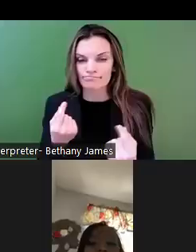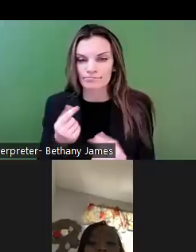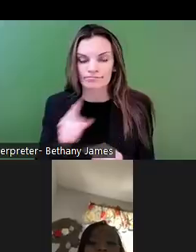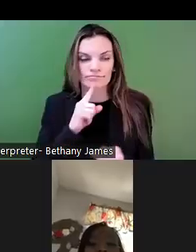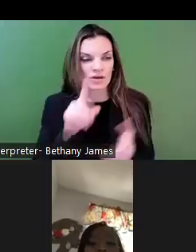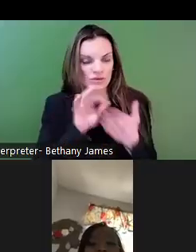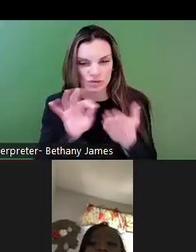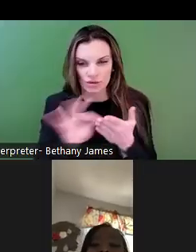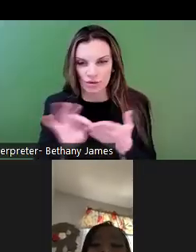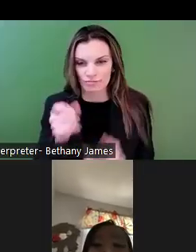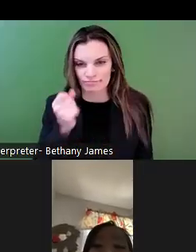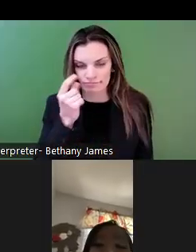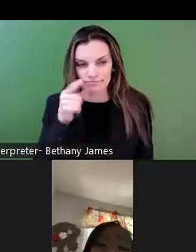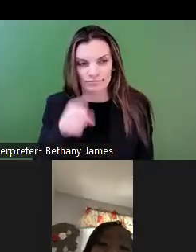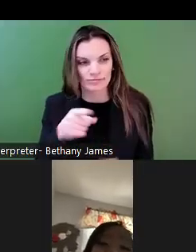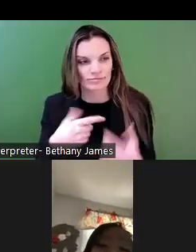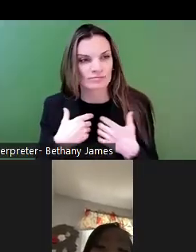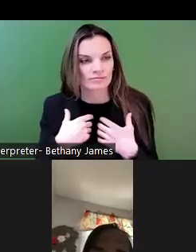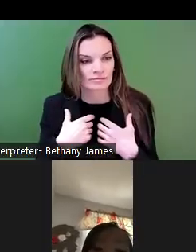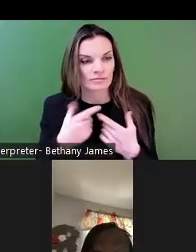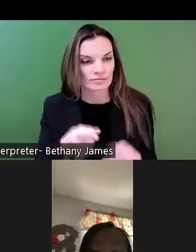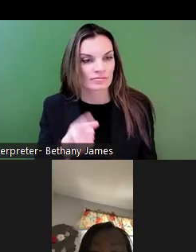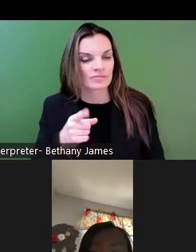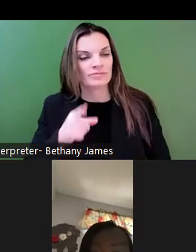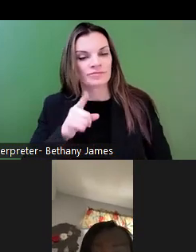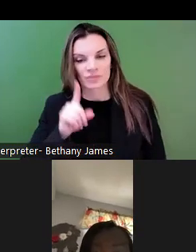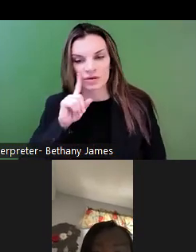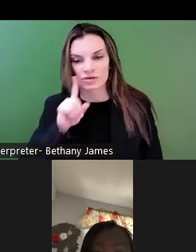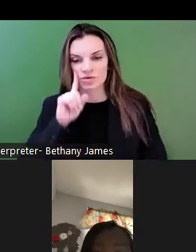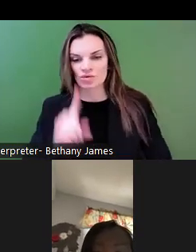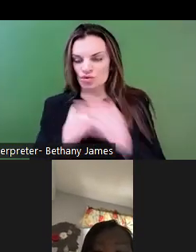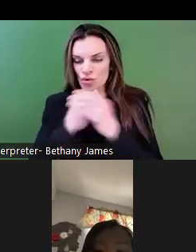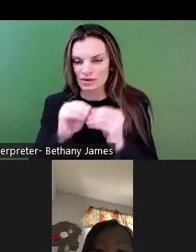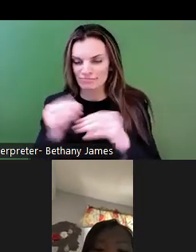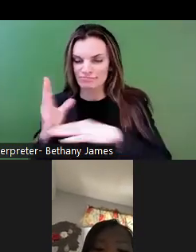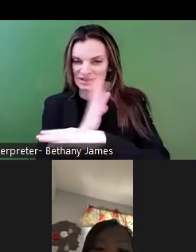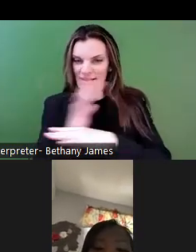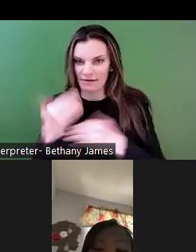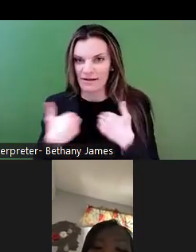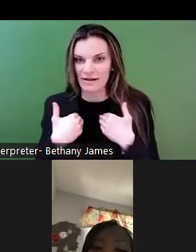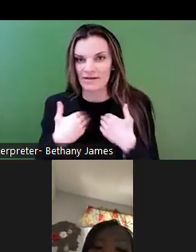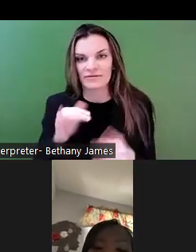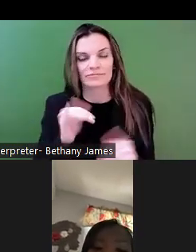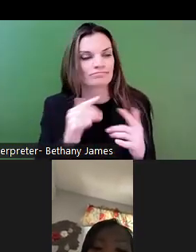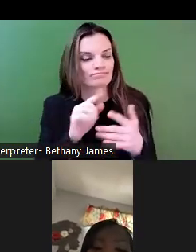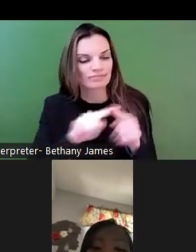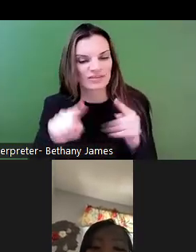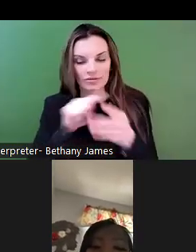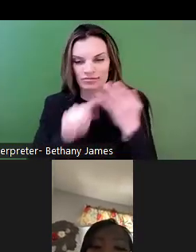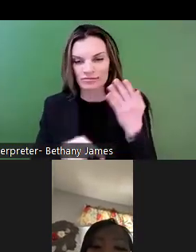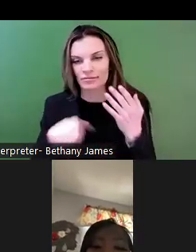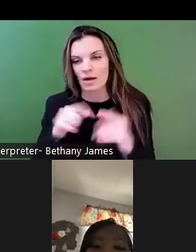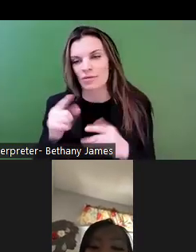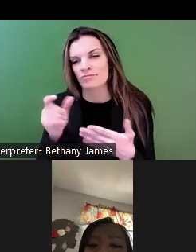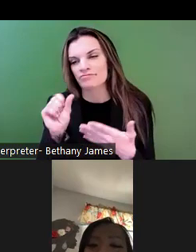called the National Institute of Health Stroke Scale that has like numbers. It just says like all different types of things. I won't bore you